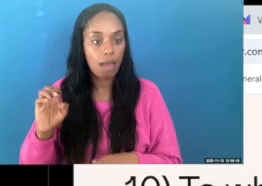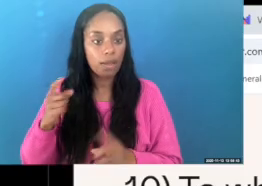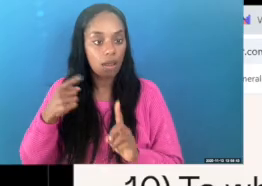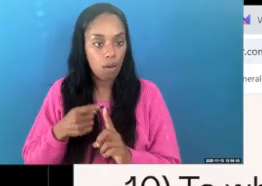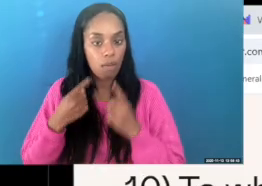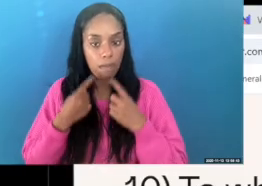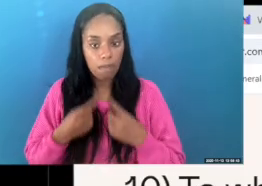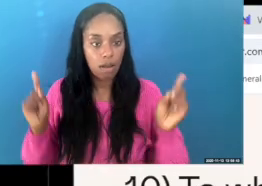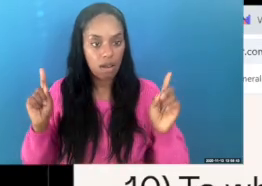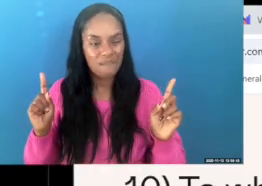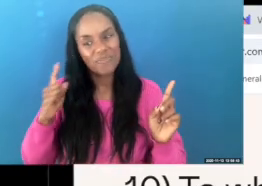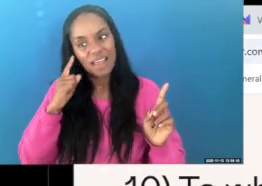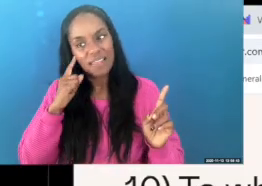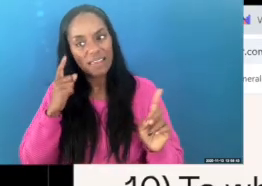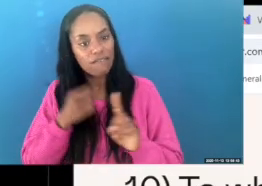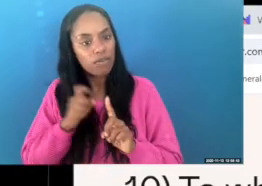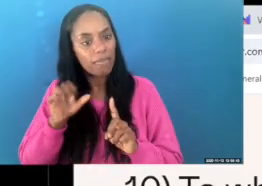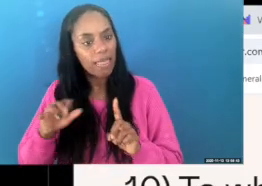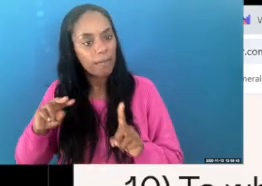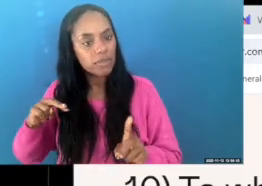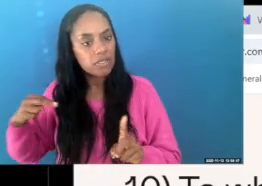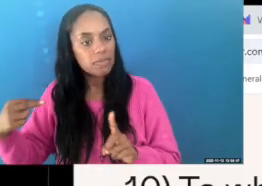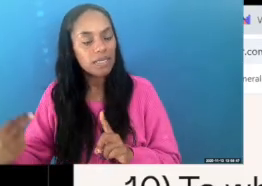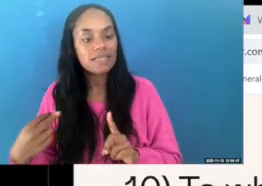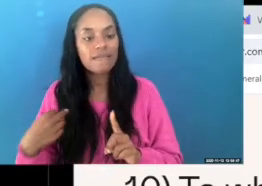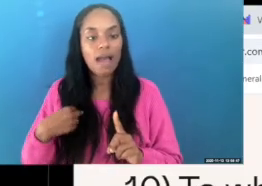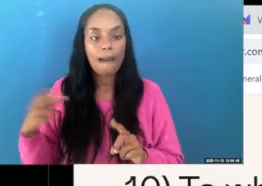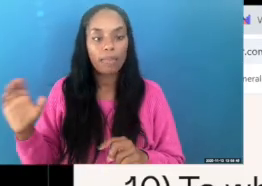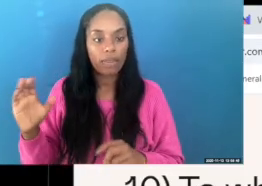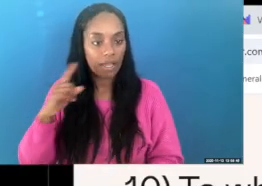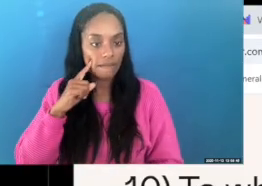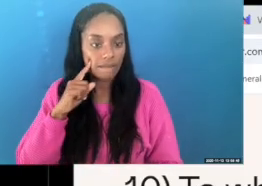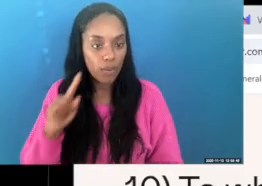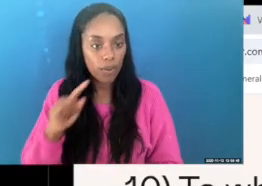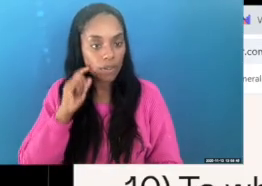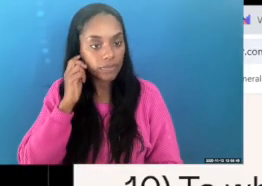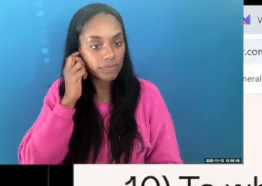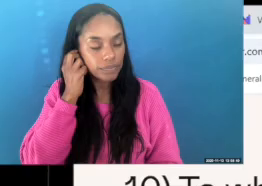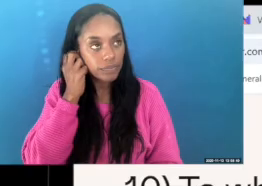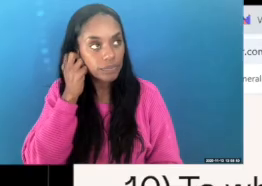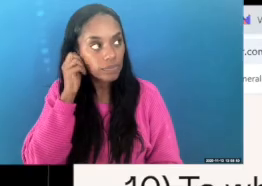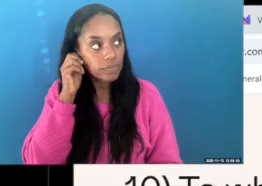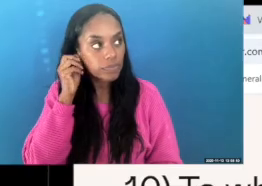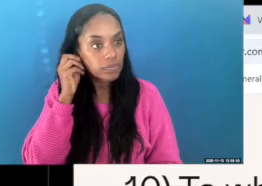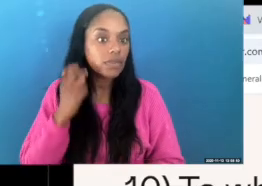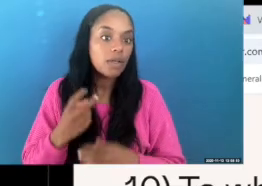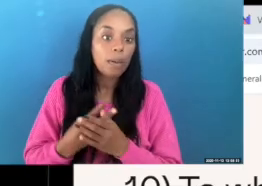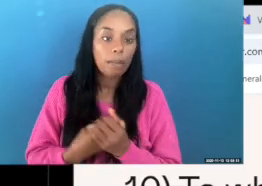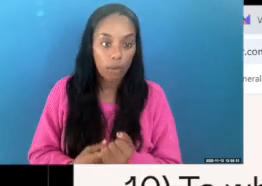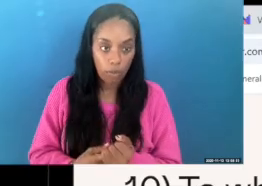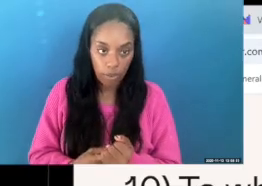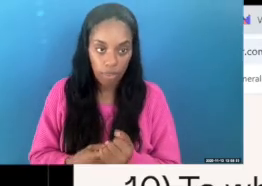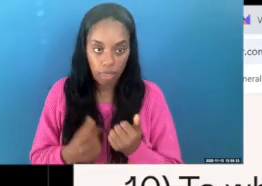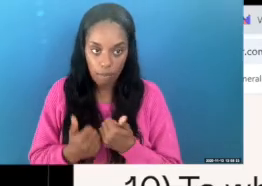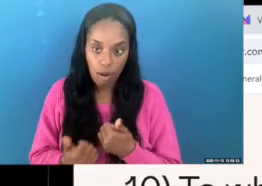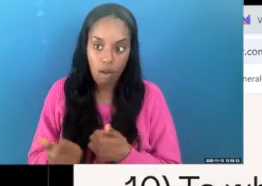public health, to secure economic benefits, as well as reach our climate goals as well.